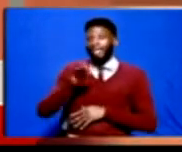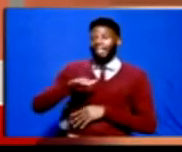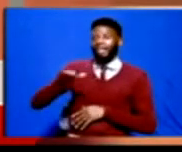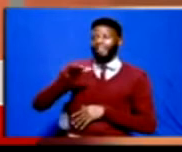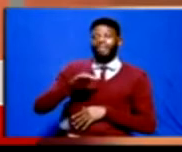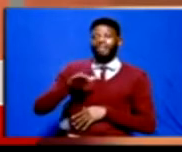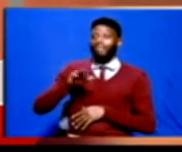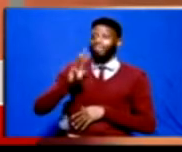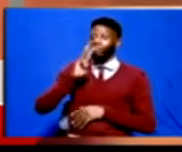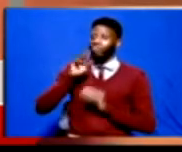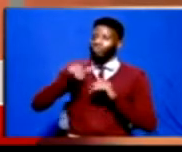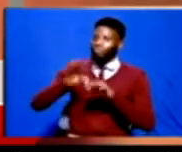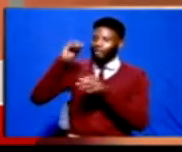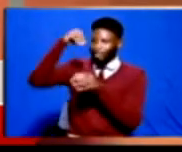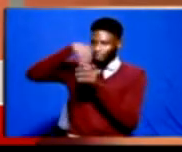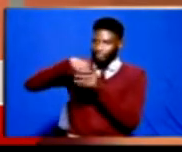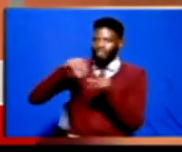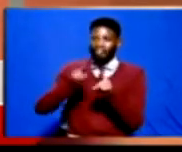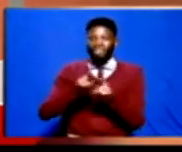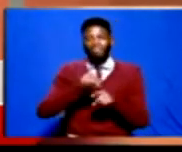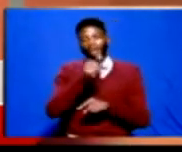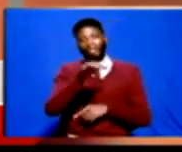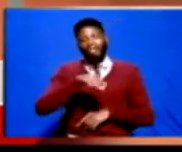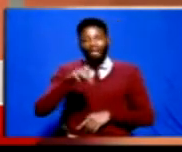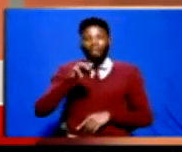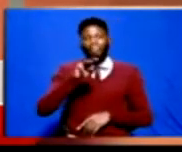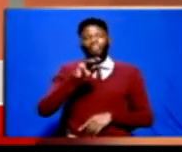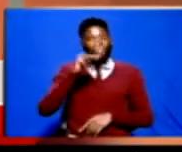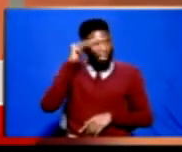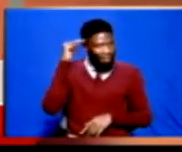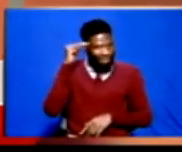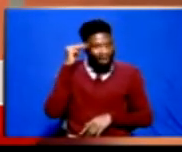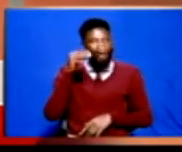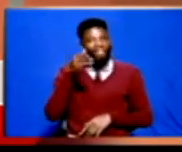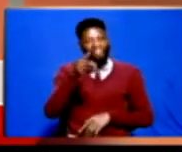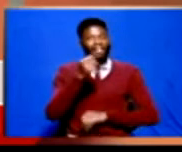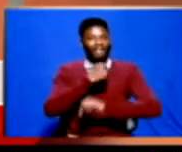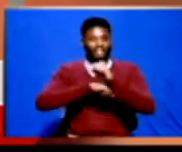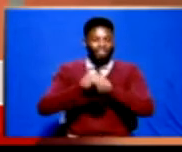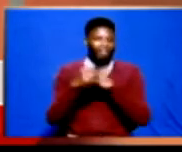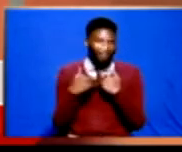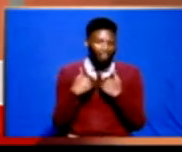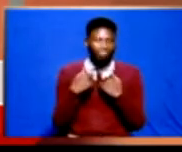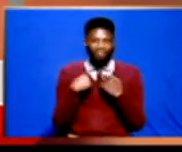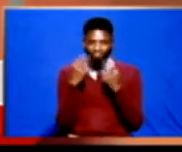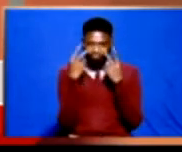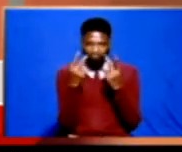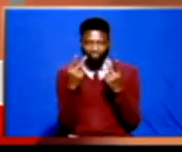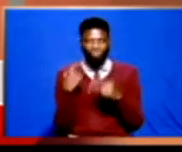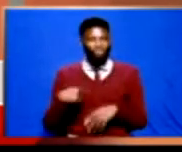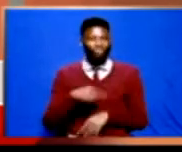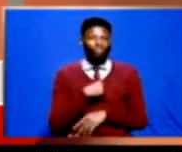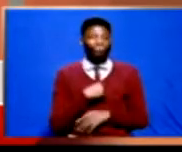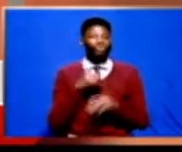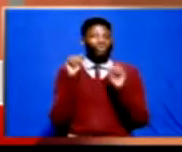and also there's a lot of onshore activity around Mandera area and things like that. So I still see that we will be able